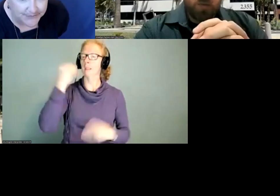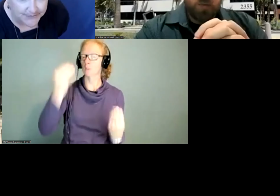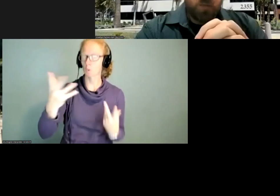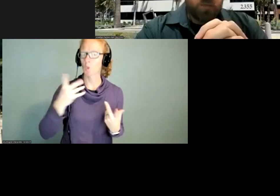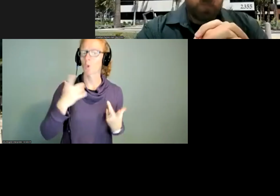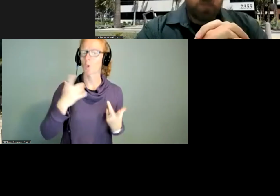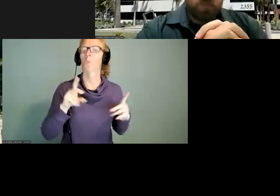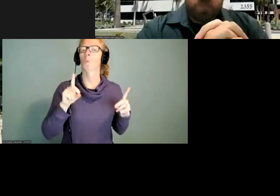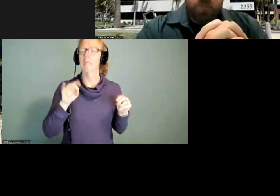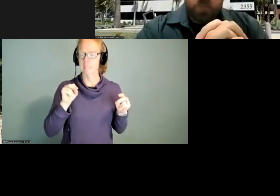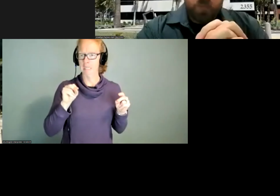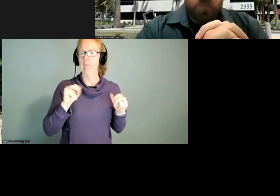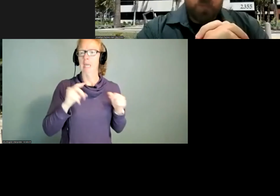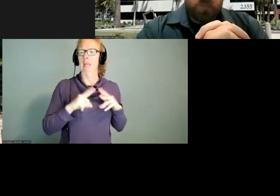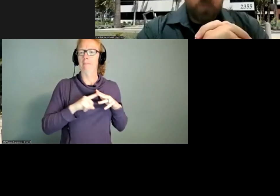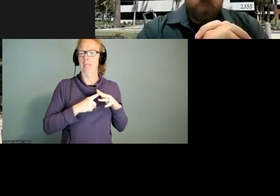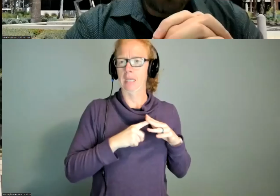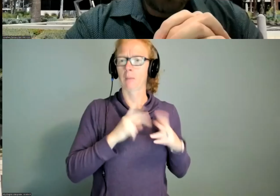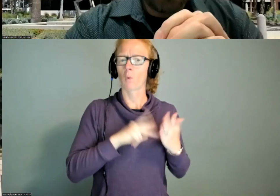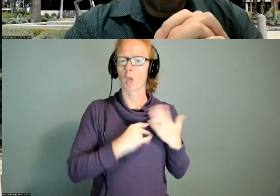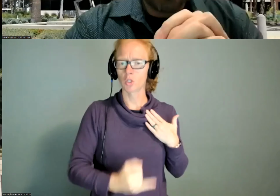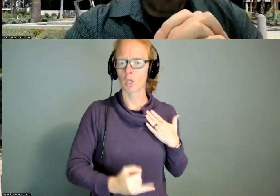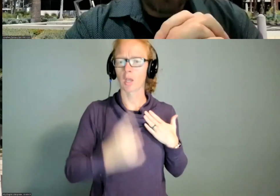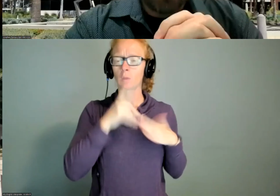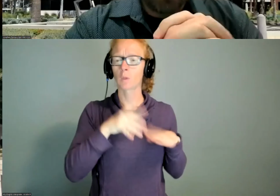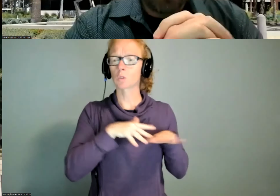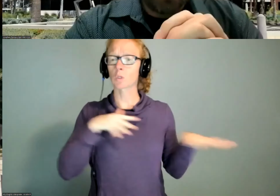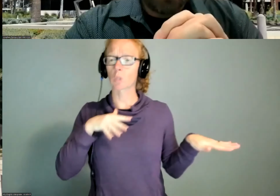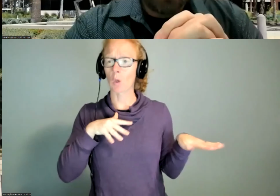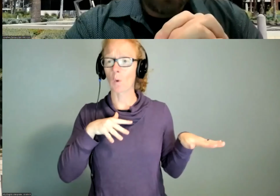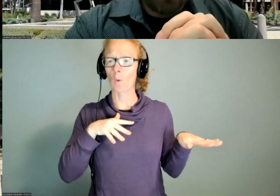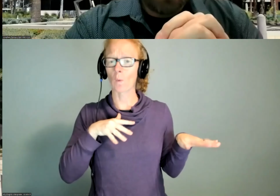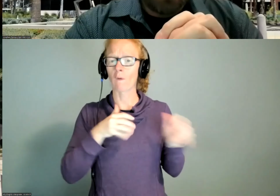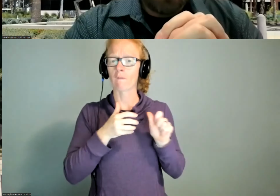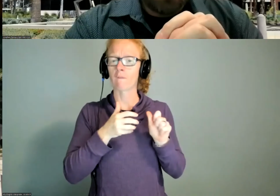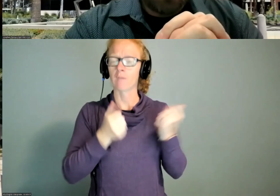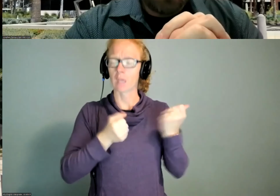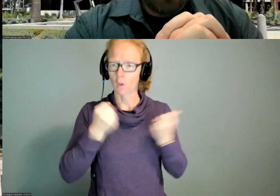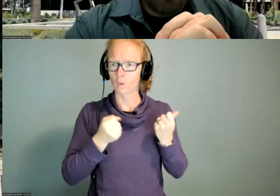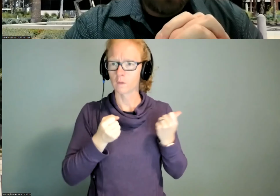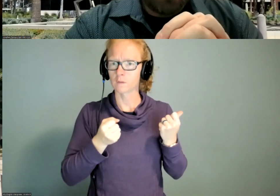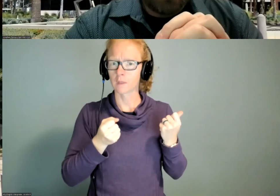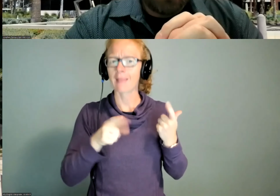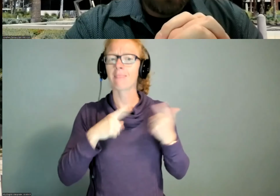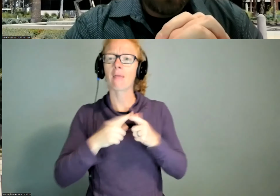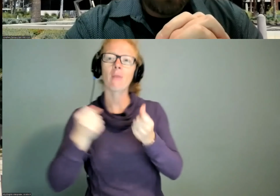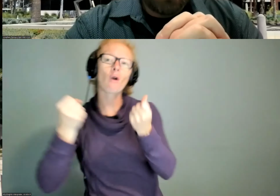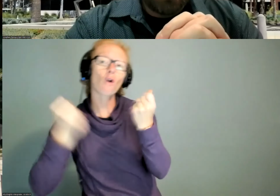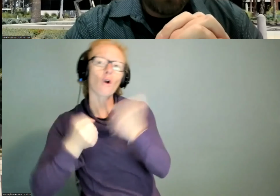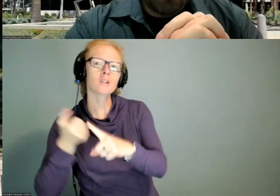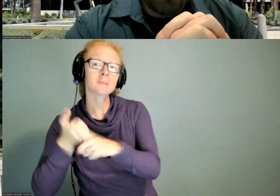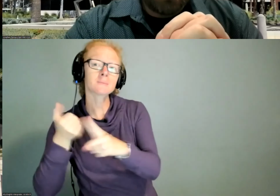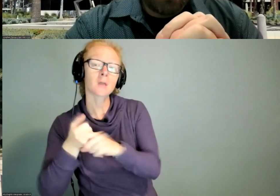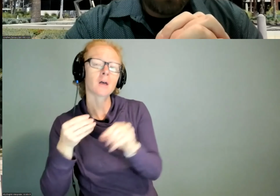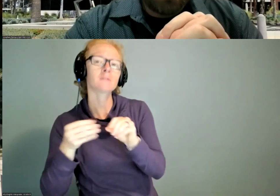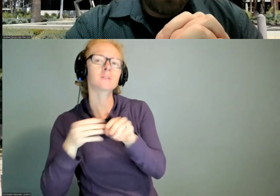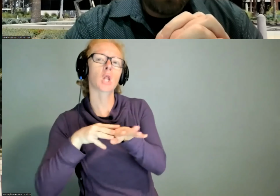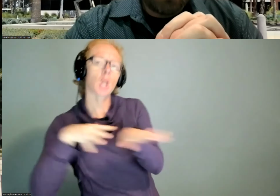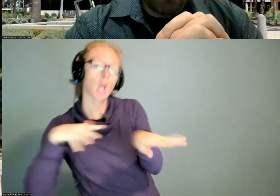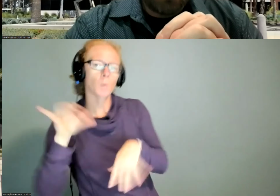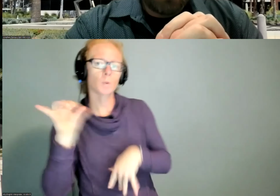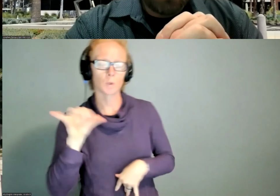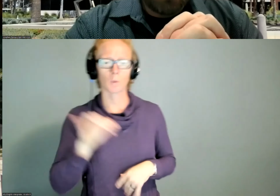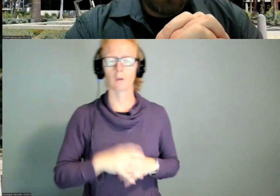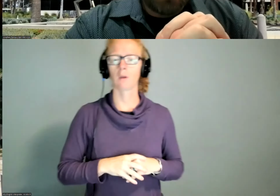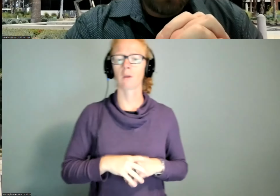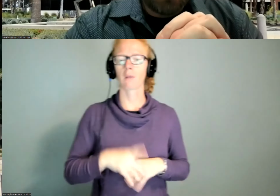people realized there were slow vehicles, even the cars went slower. So although we're going to have, the cars will have the ability